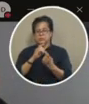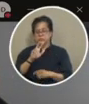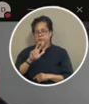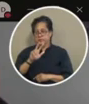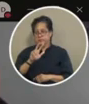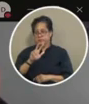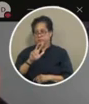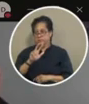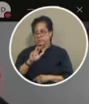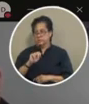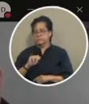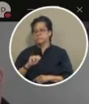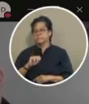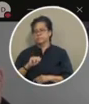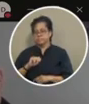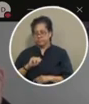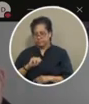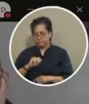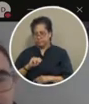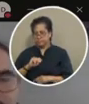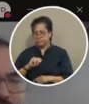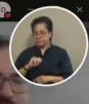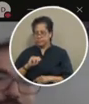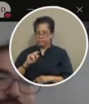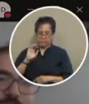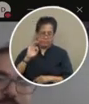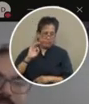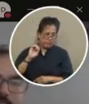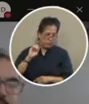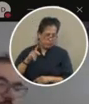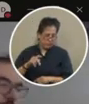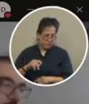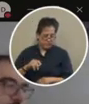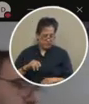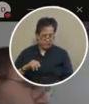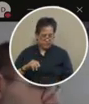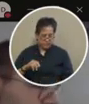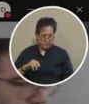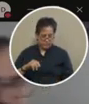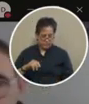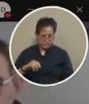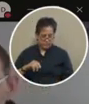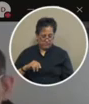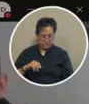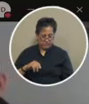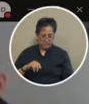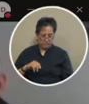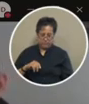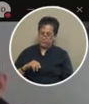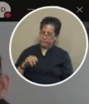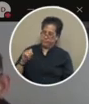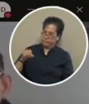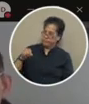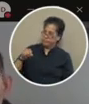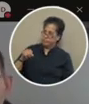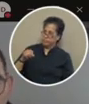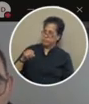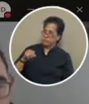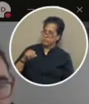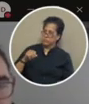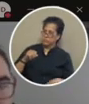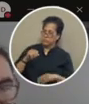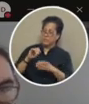sir. Okay. Thank you. Representative Rivera? Yes, sir. In that